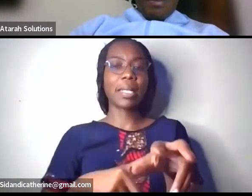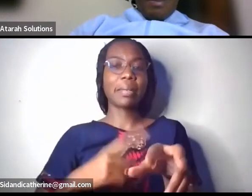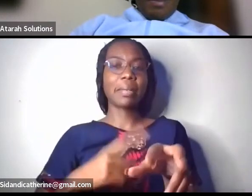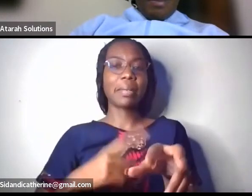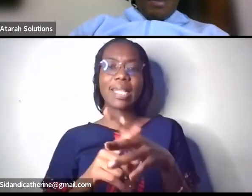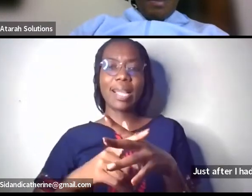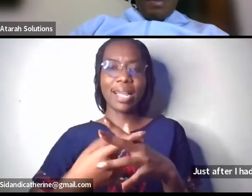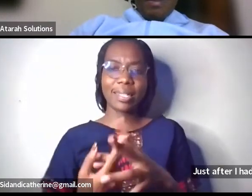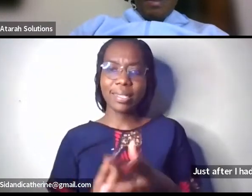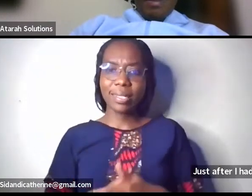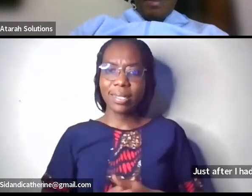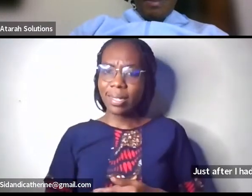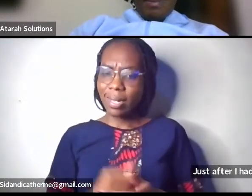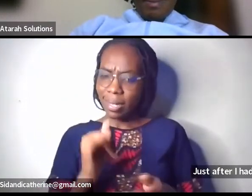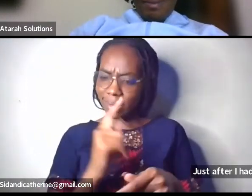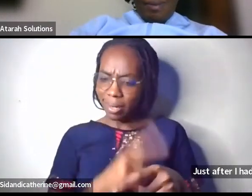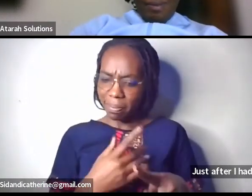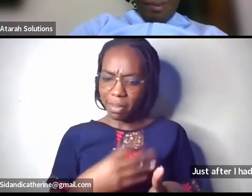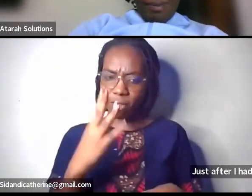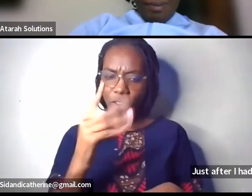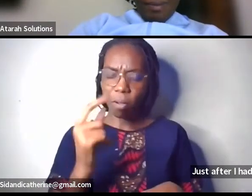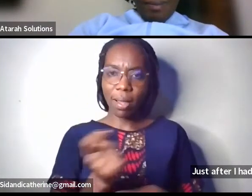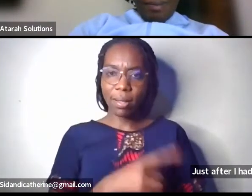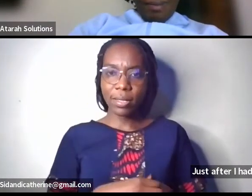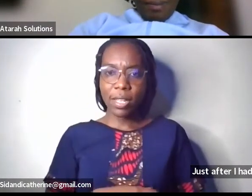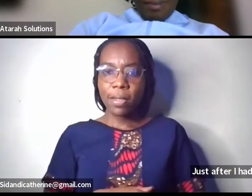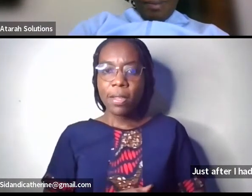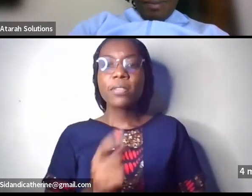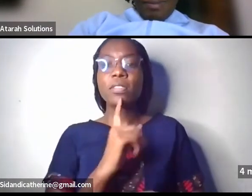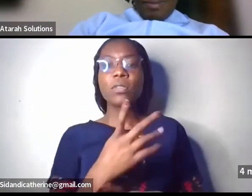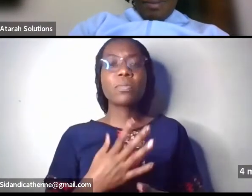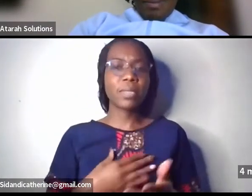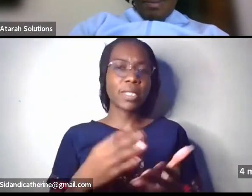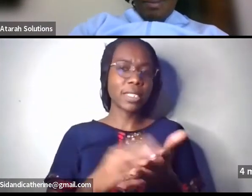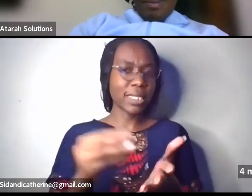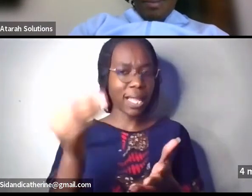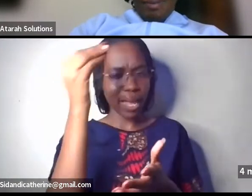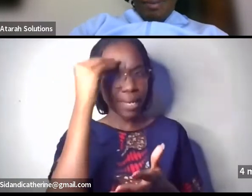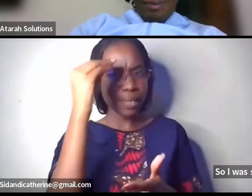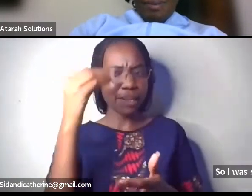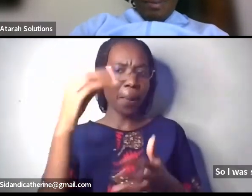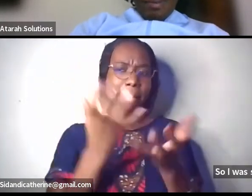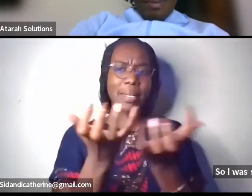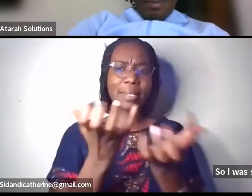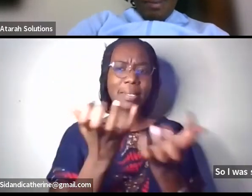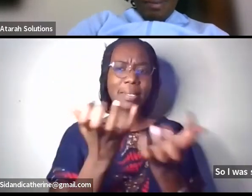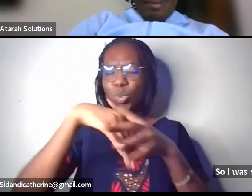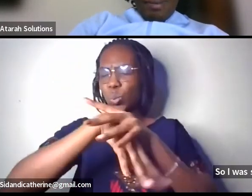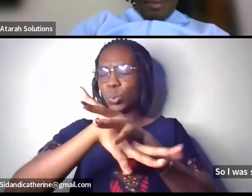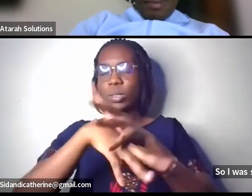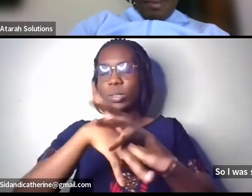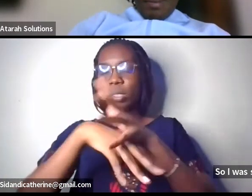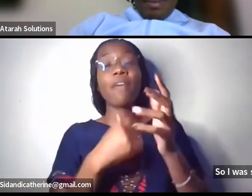was 4 months in, so I was still learning the ropes of the business. It